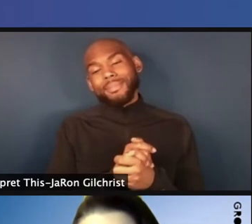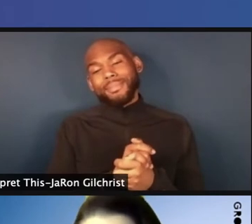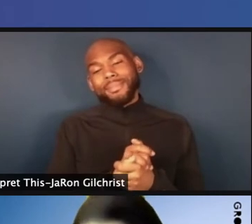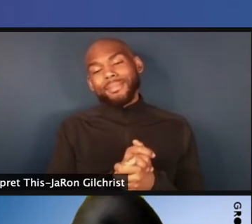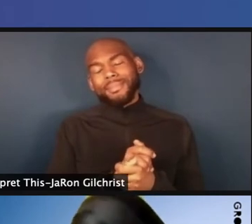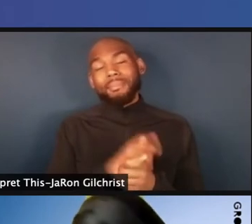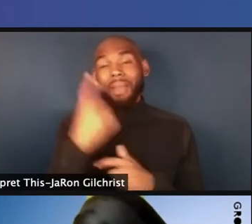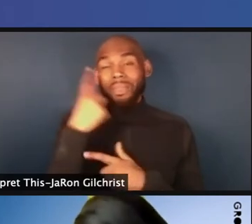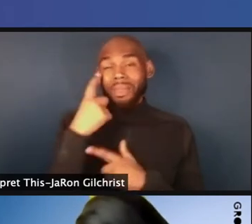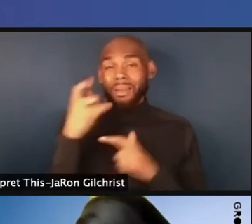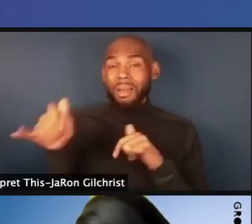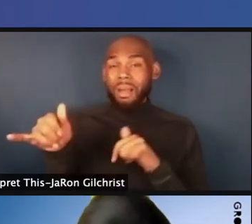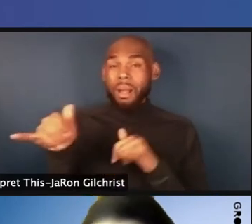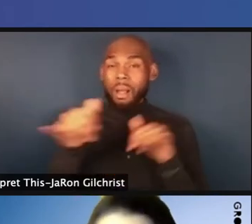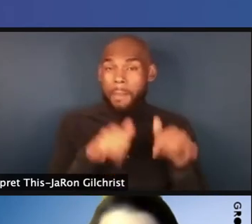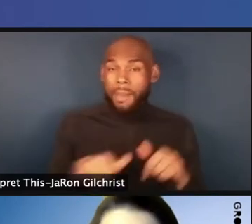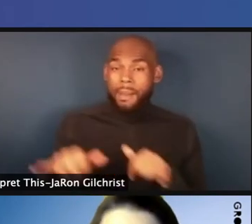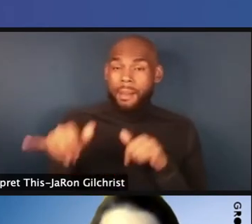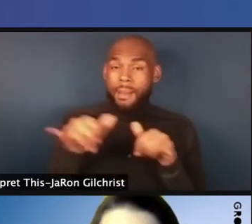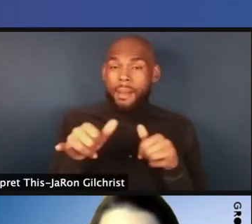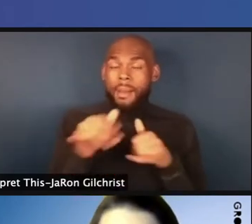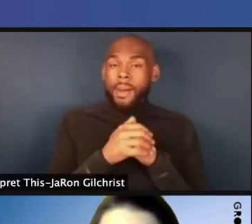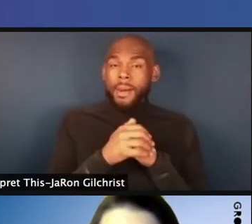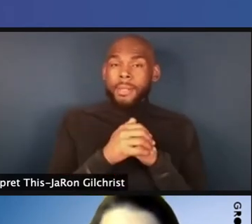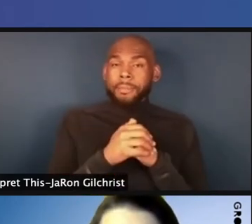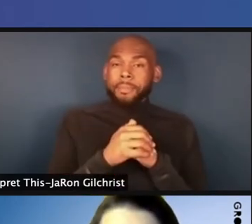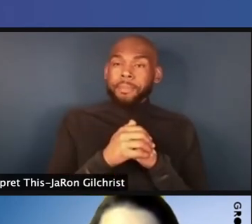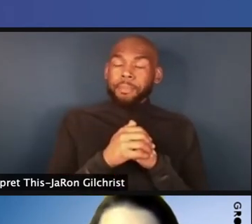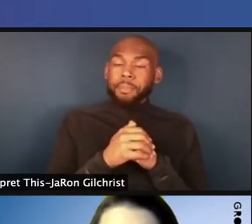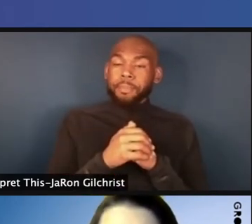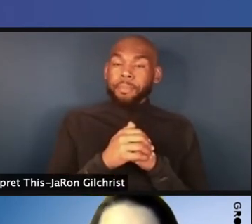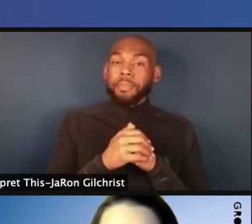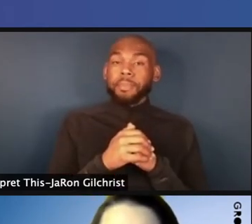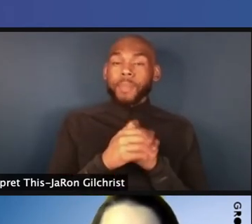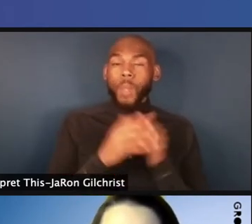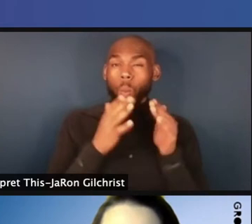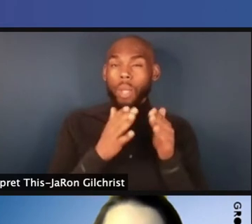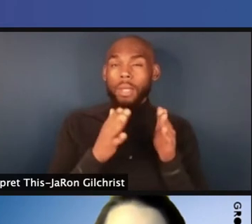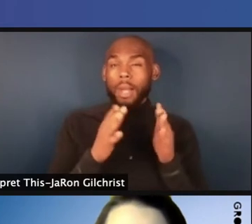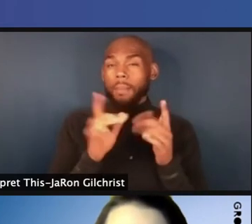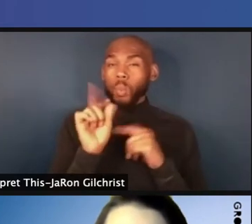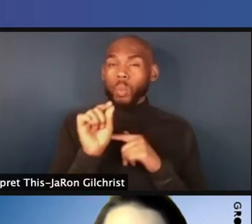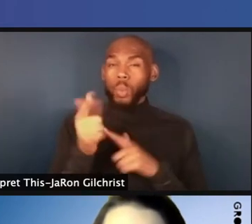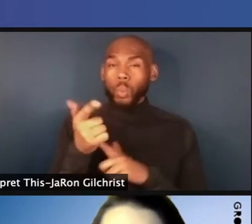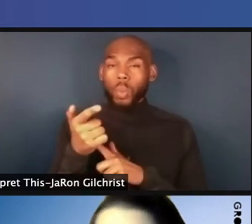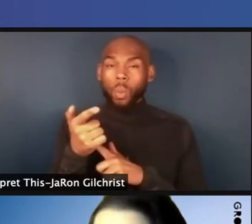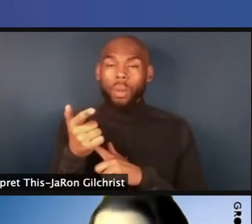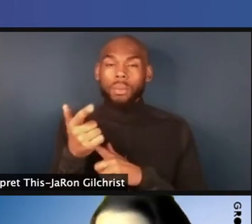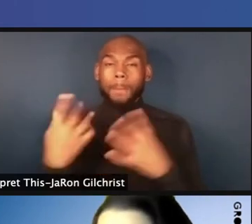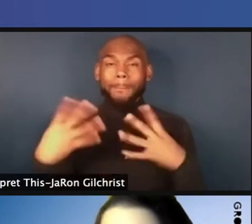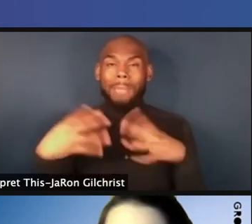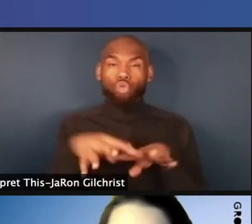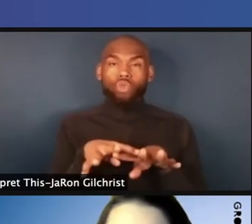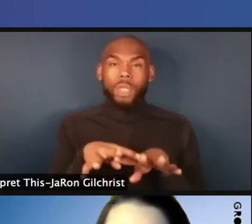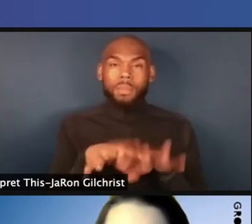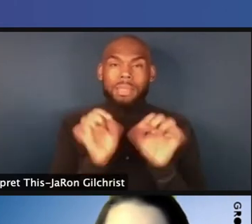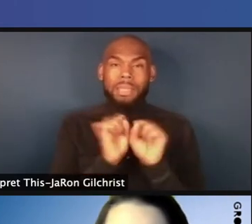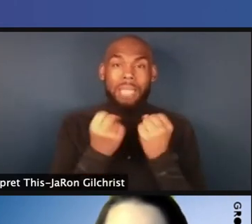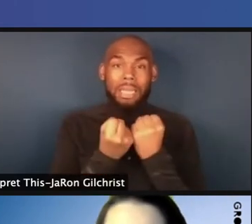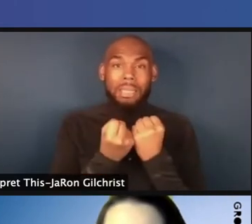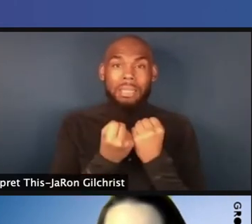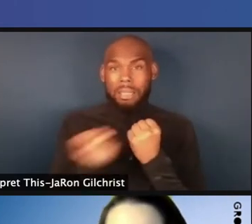common, a way in which in 2021, I think mainstream society would have